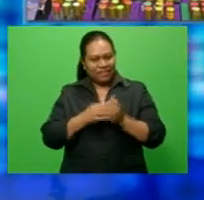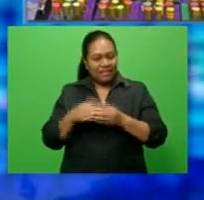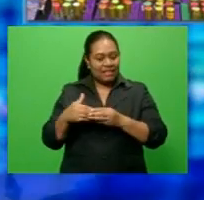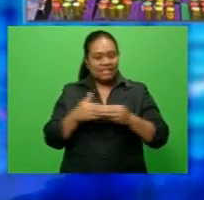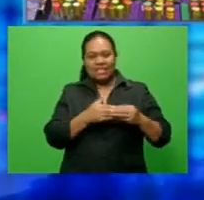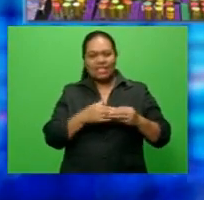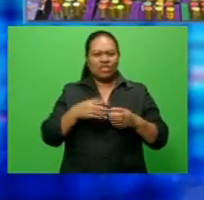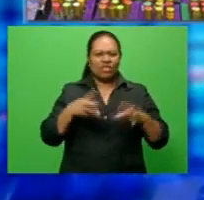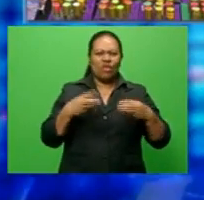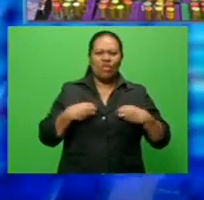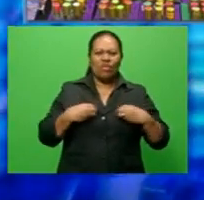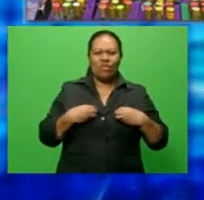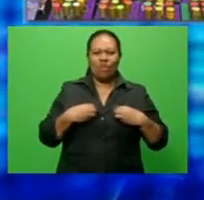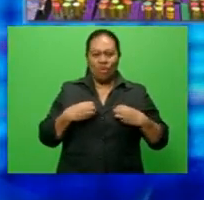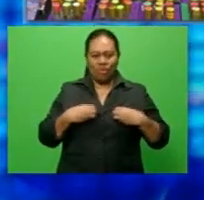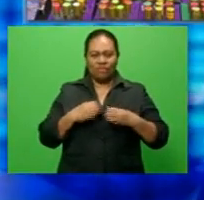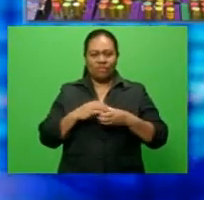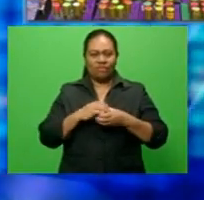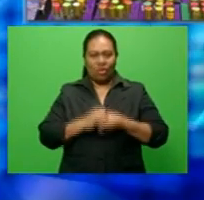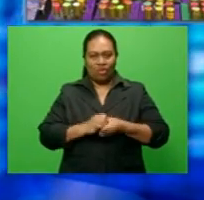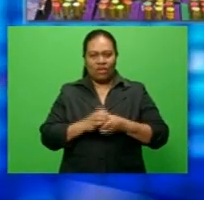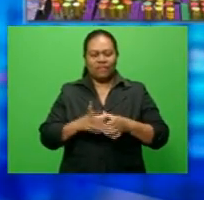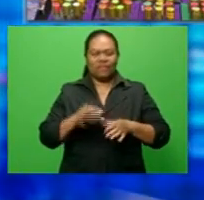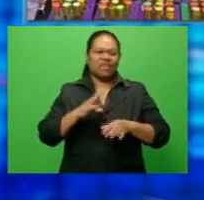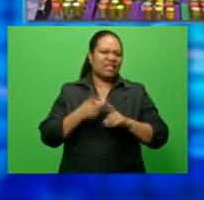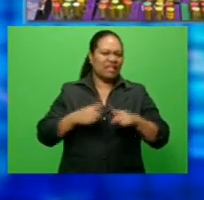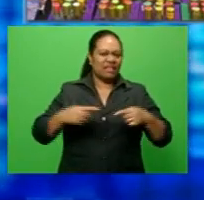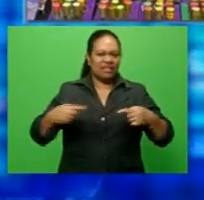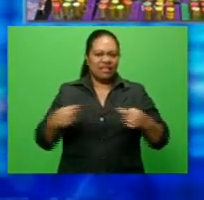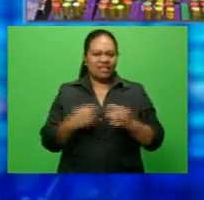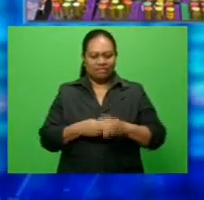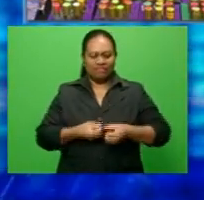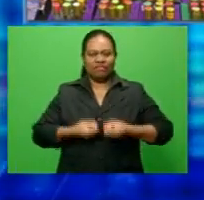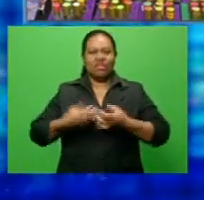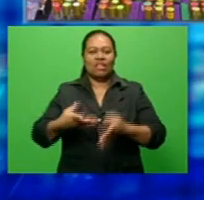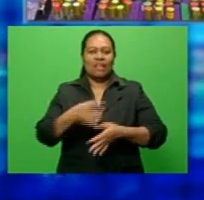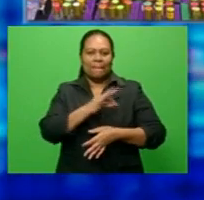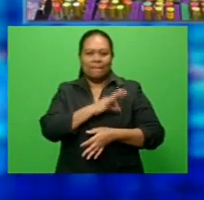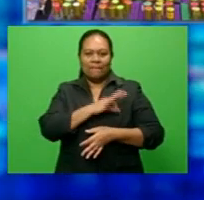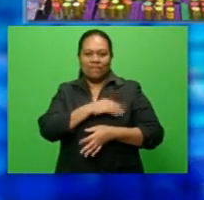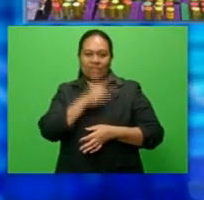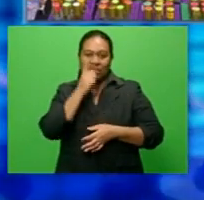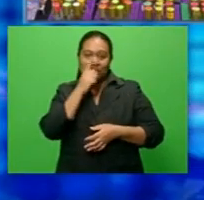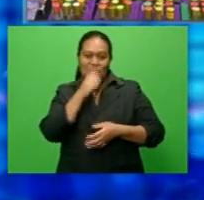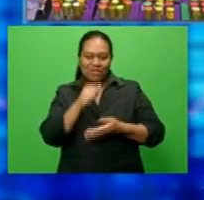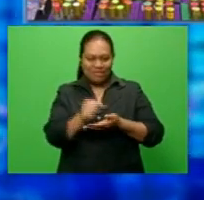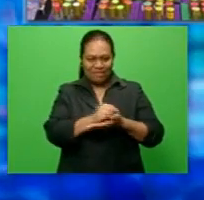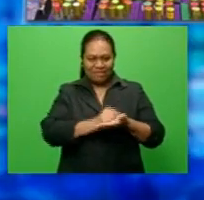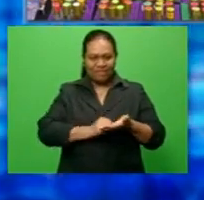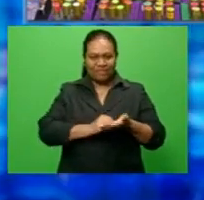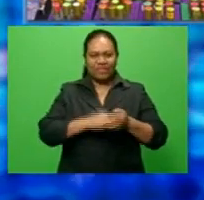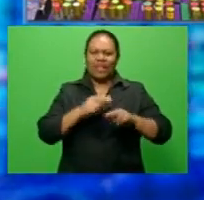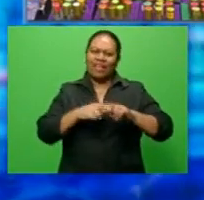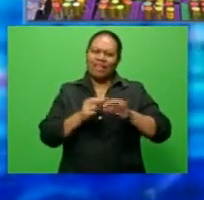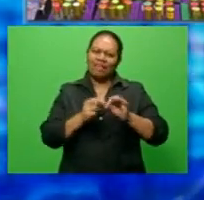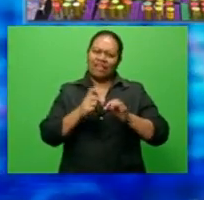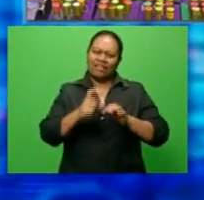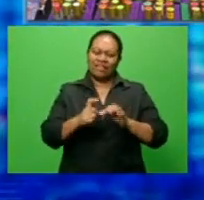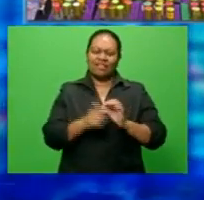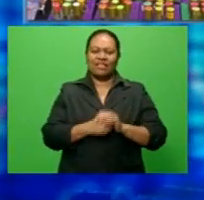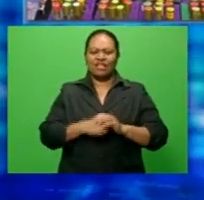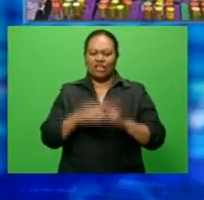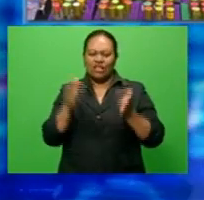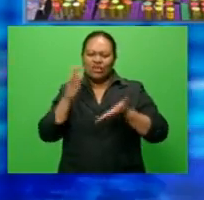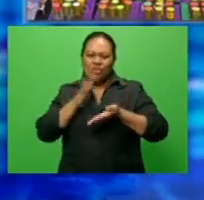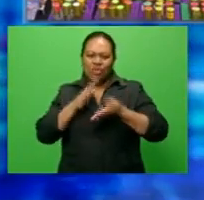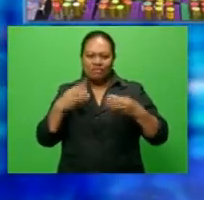business owners to reduce prices on certain items, passing on the benefit to their customers. FBC News spoke to some small business